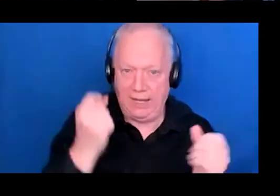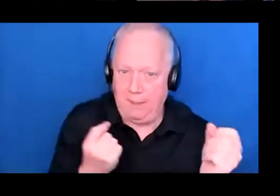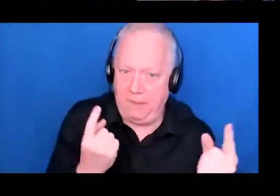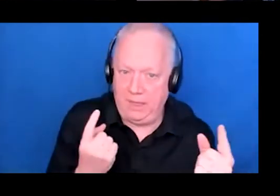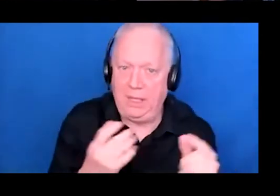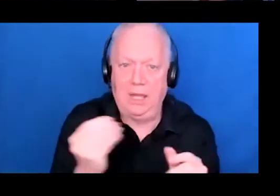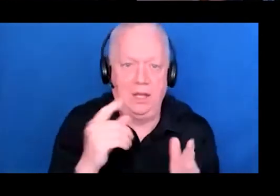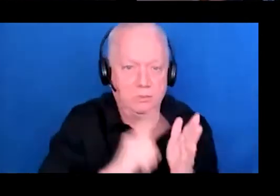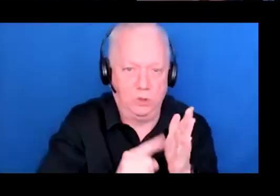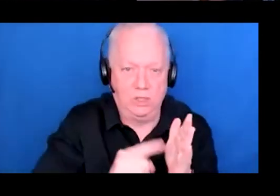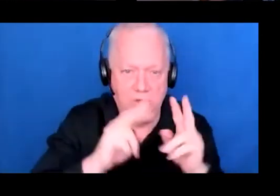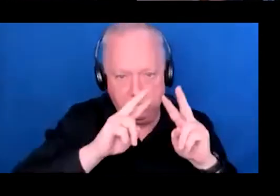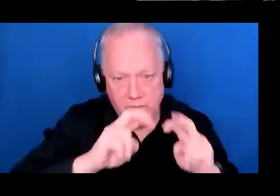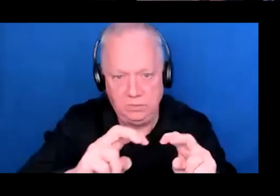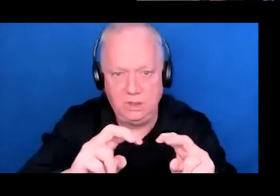of exploring some of these